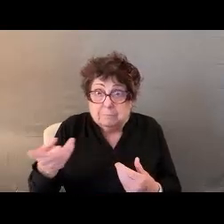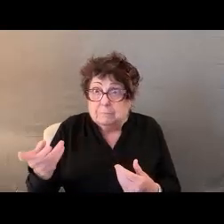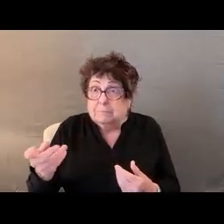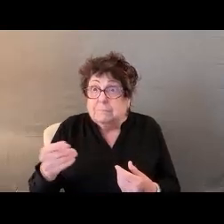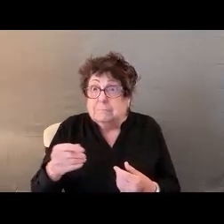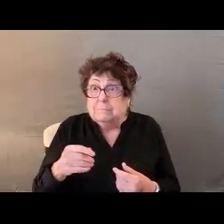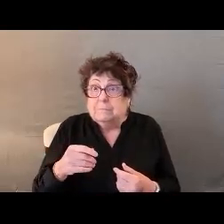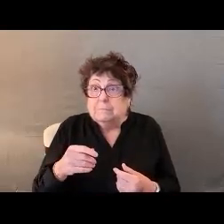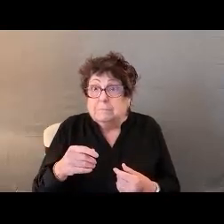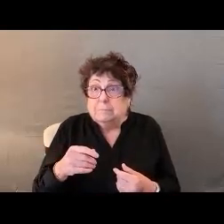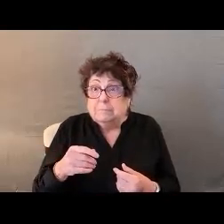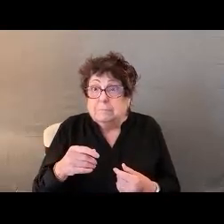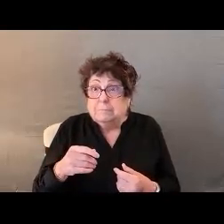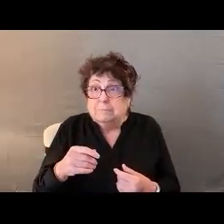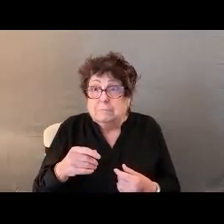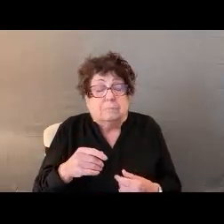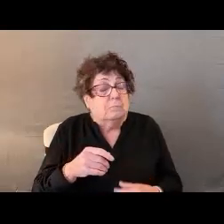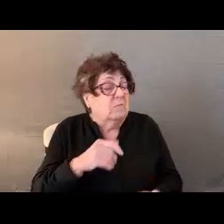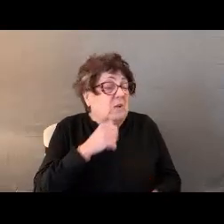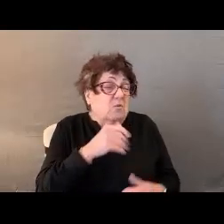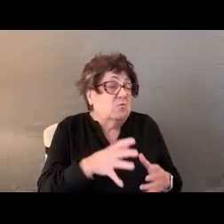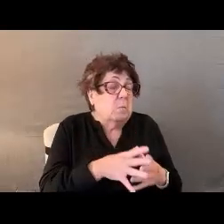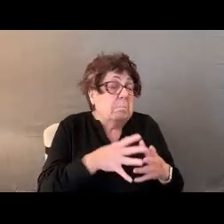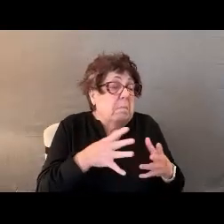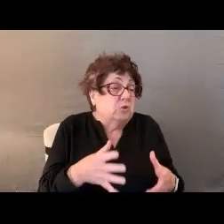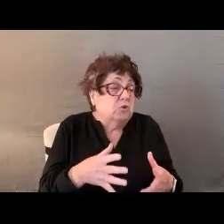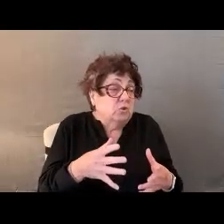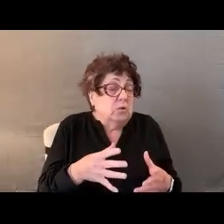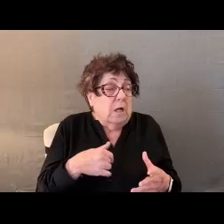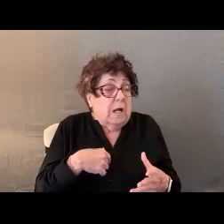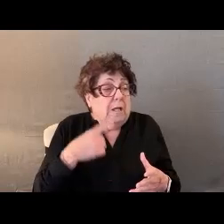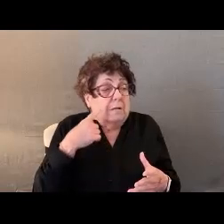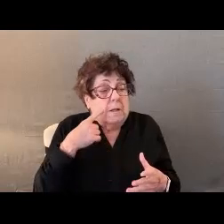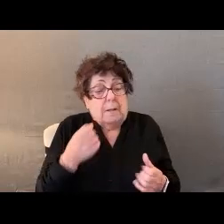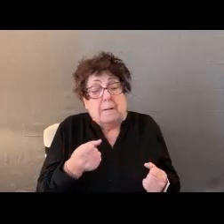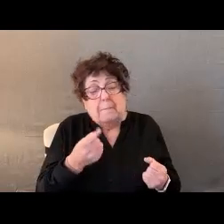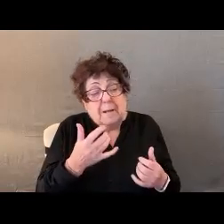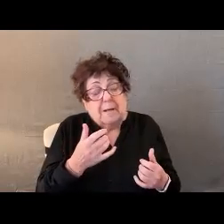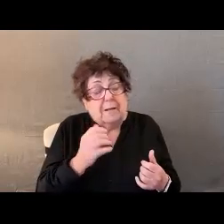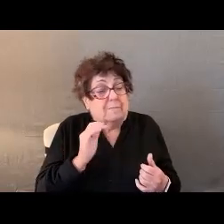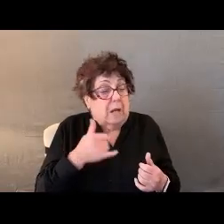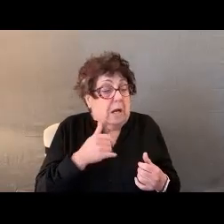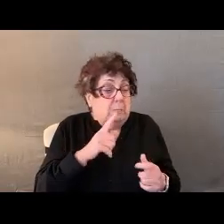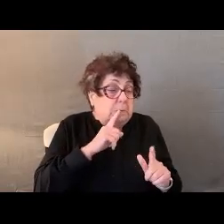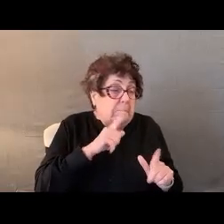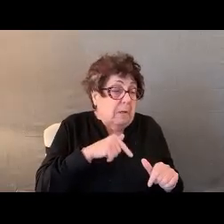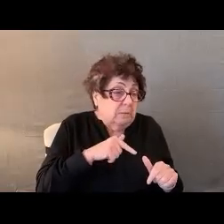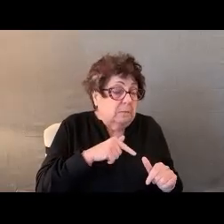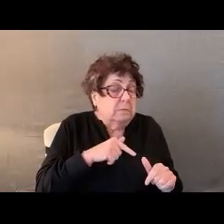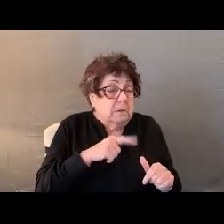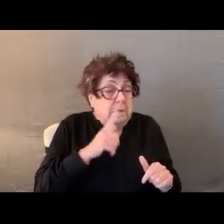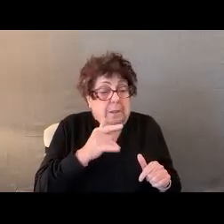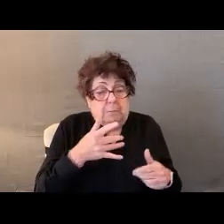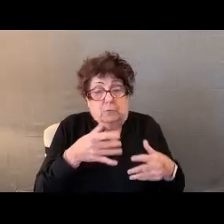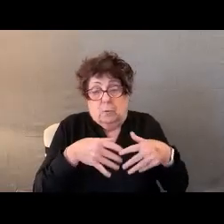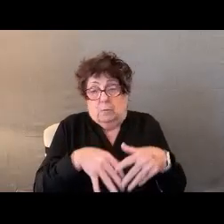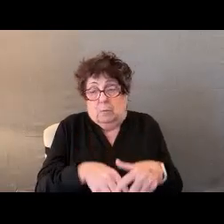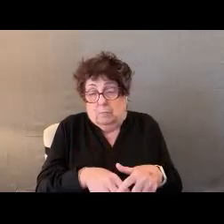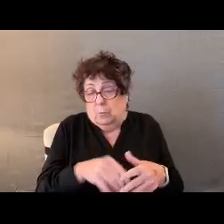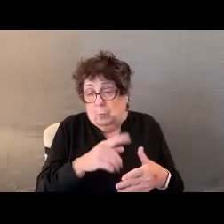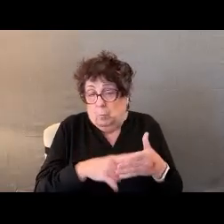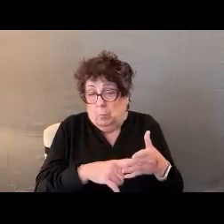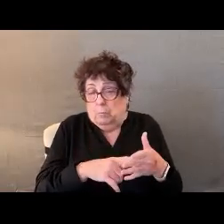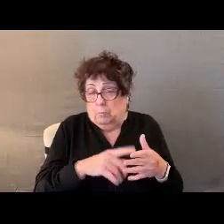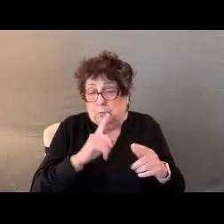Yeah, not too much. I think that many of our responses were kind of interwoven into the responses that we gave earlier, but I